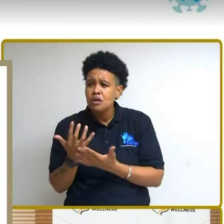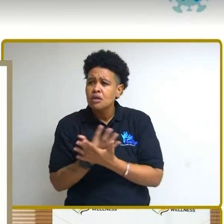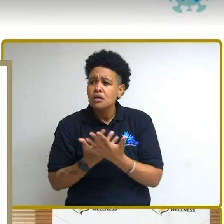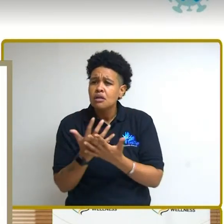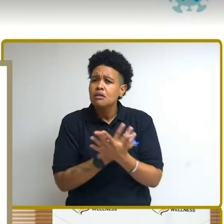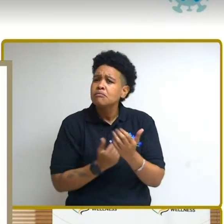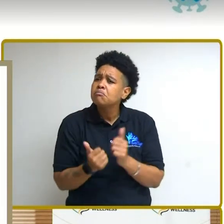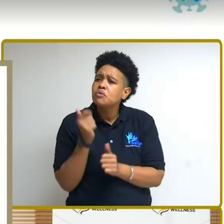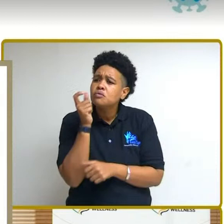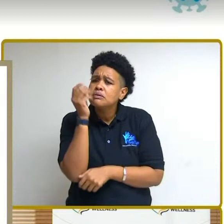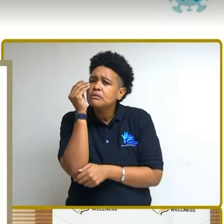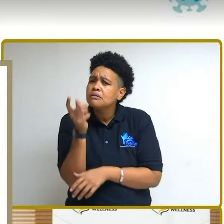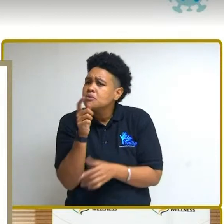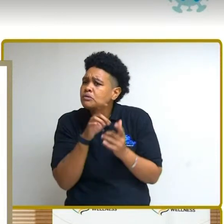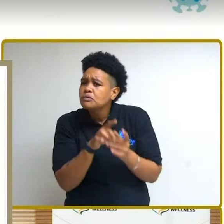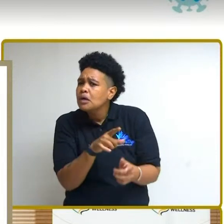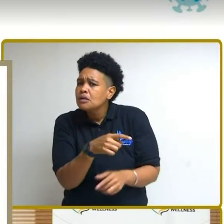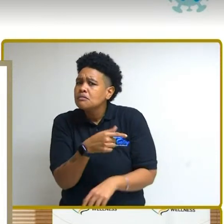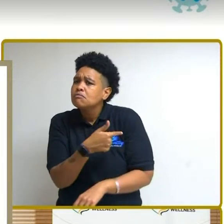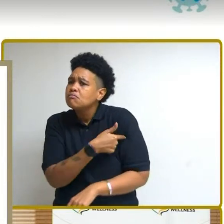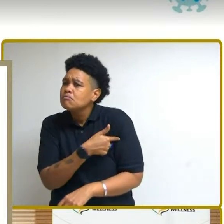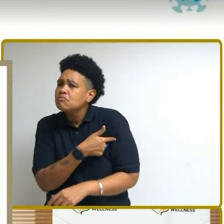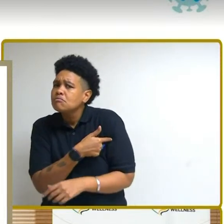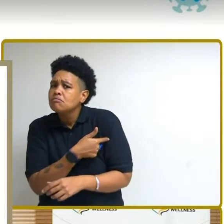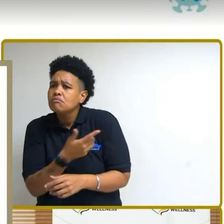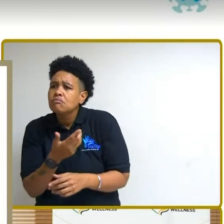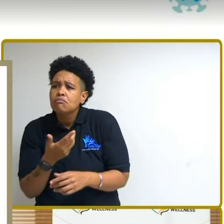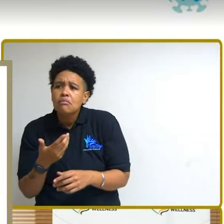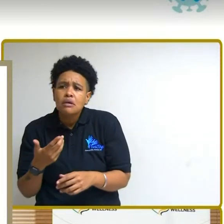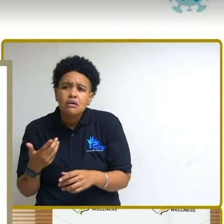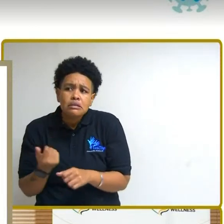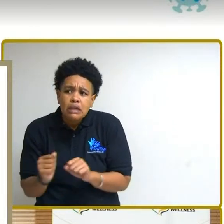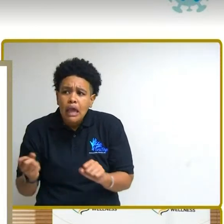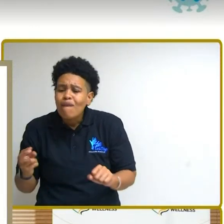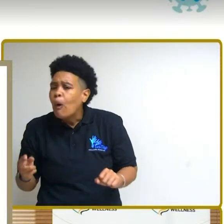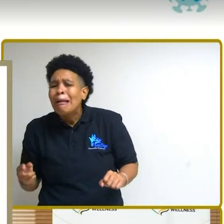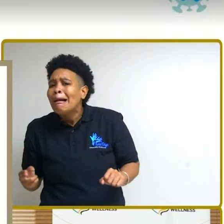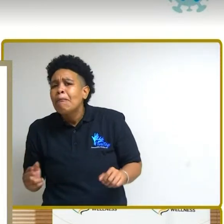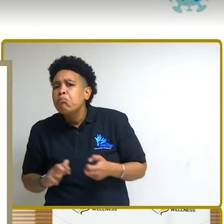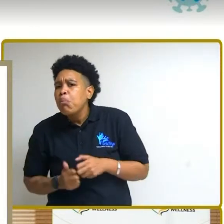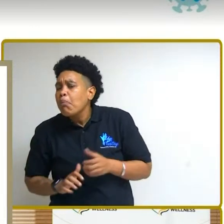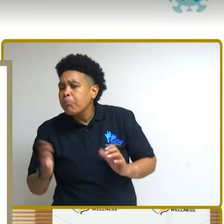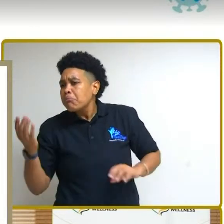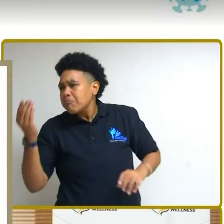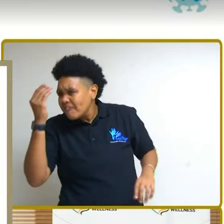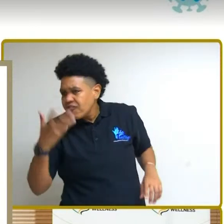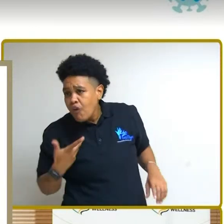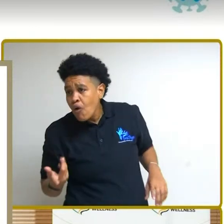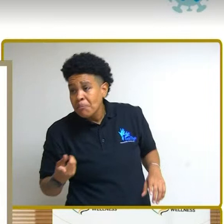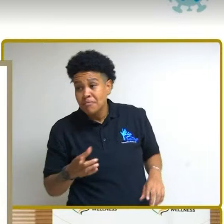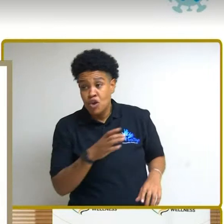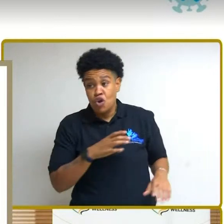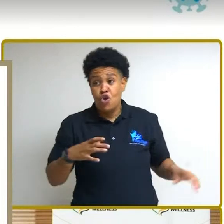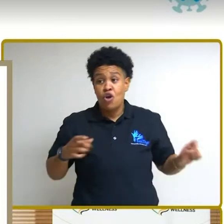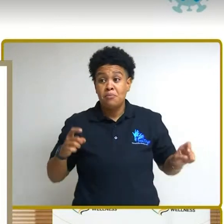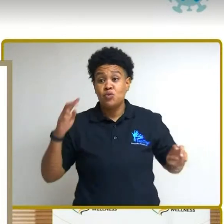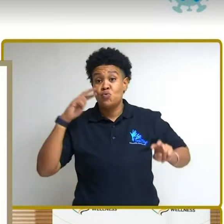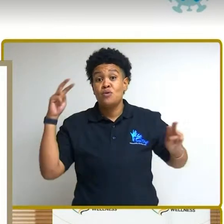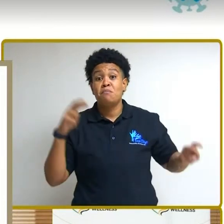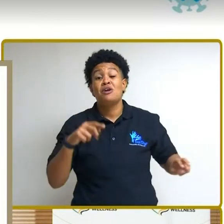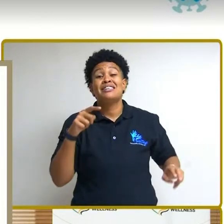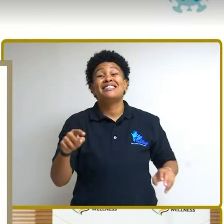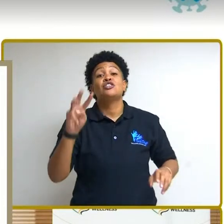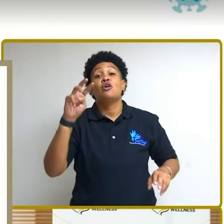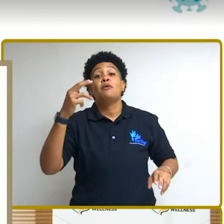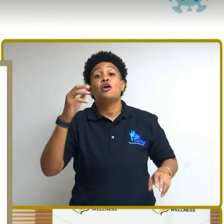most recent information on the safety of all COVID-19 vaccines. And the committee that monitors this from the